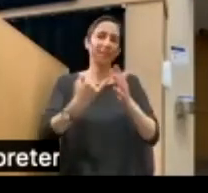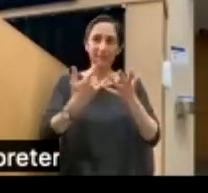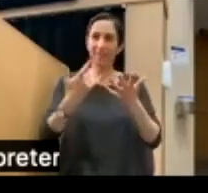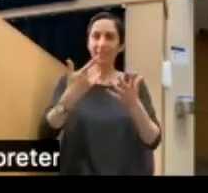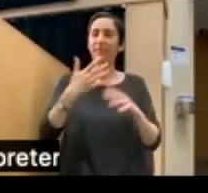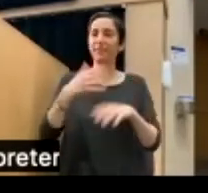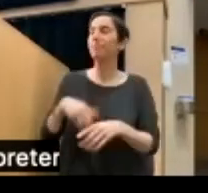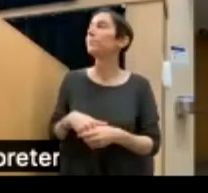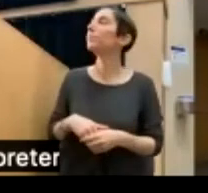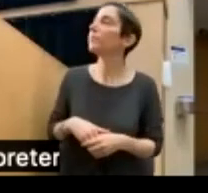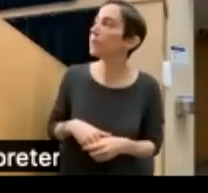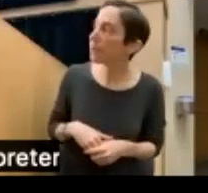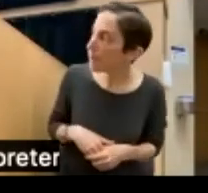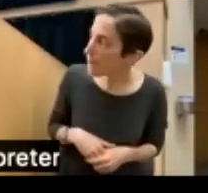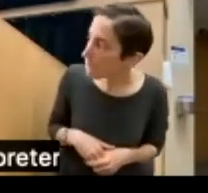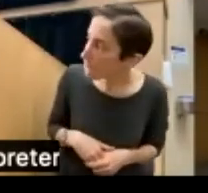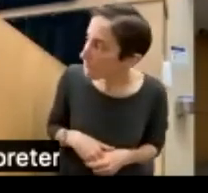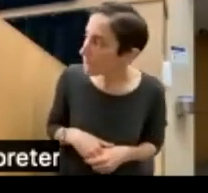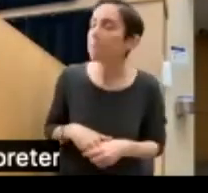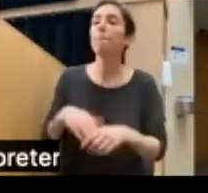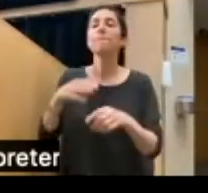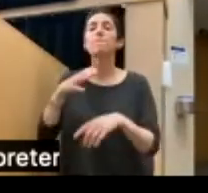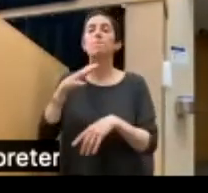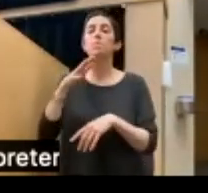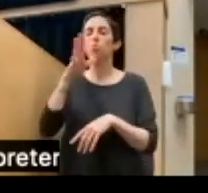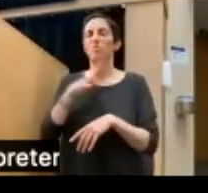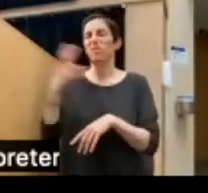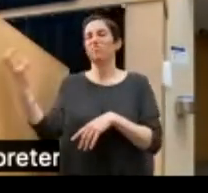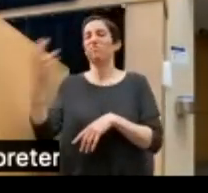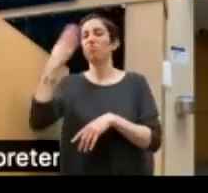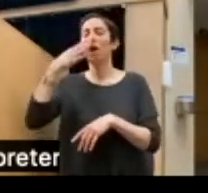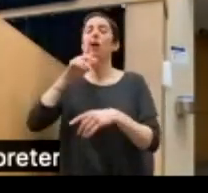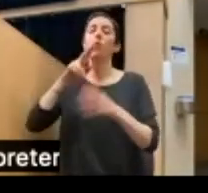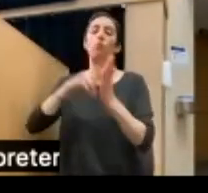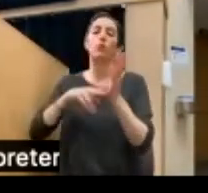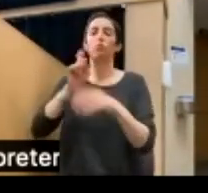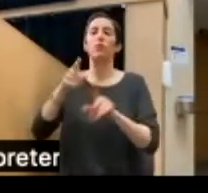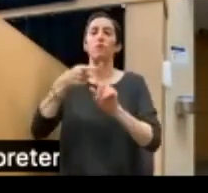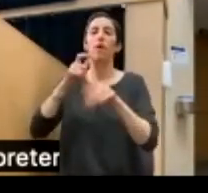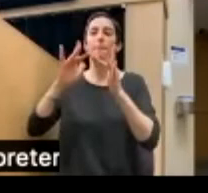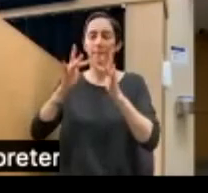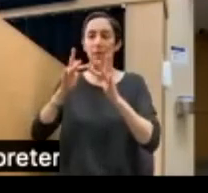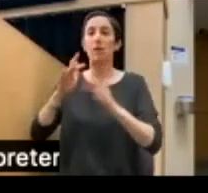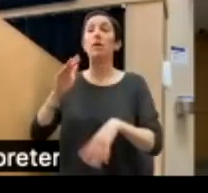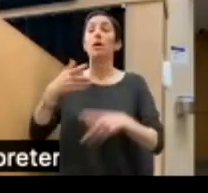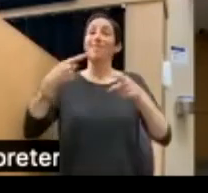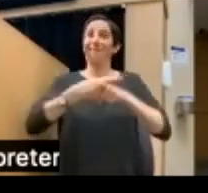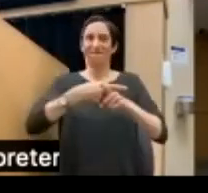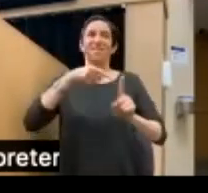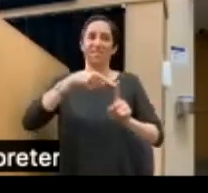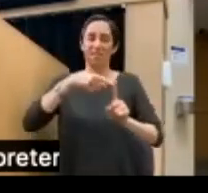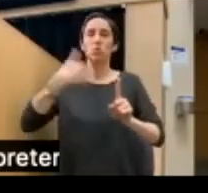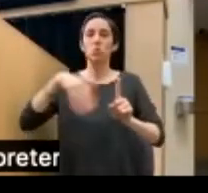It says conflict seems like the primary strategy in current politics. Is there a cost of this divisiveness on